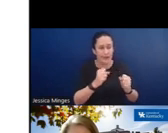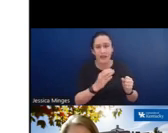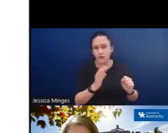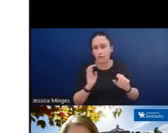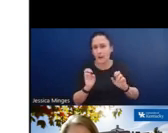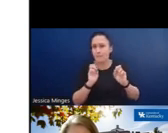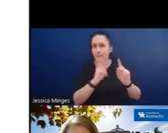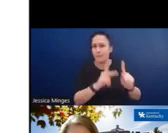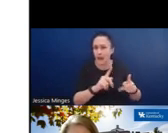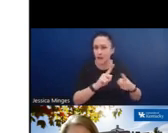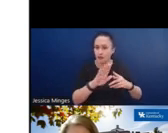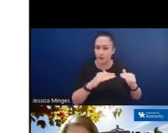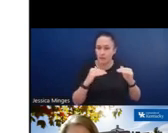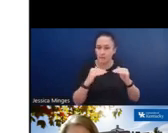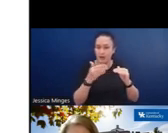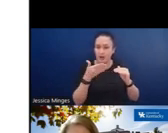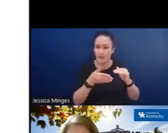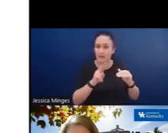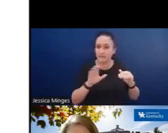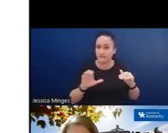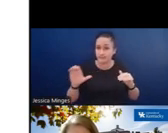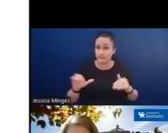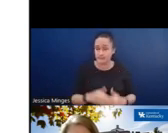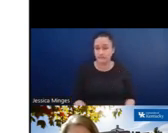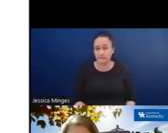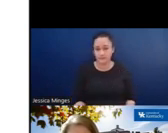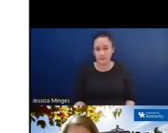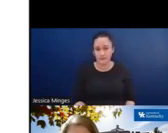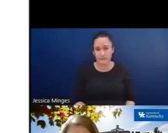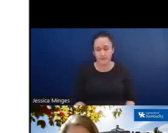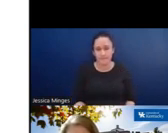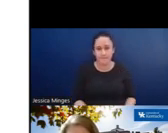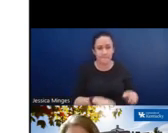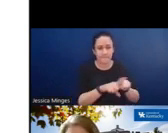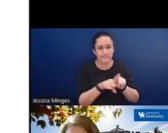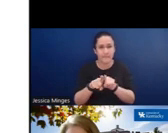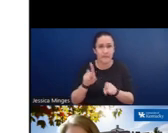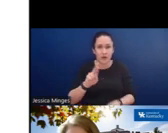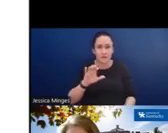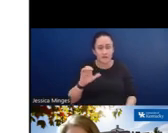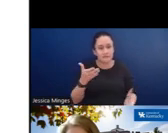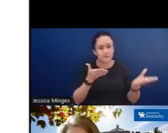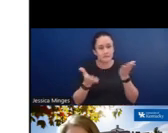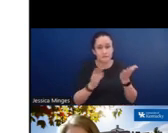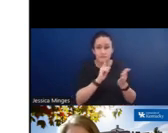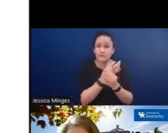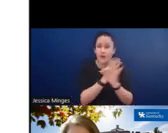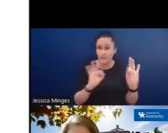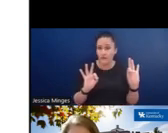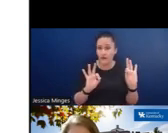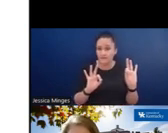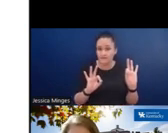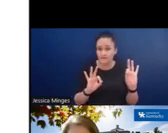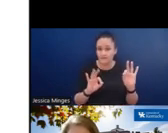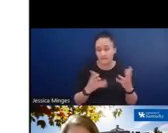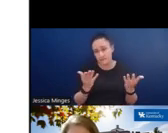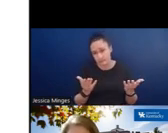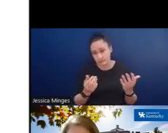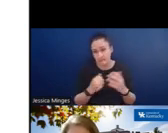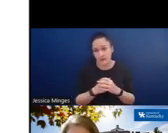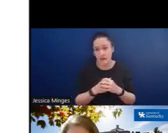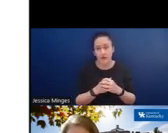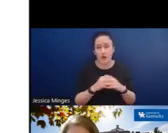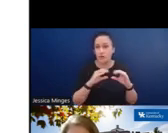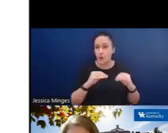your peer at the RCC. And also RCC services are free of charge. And so there are